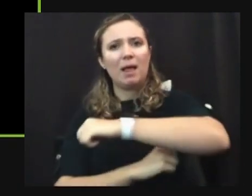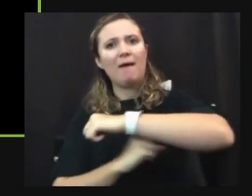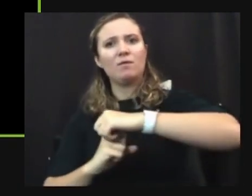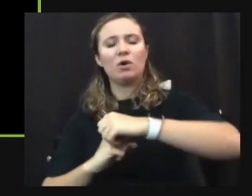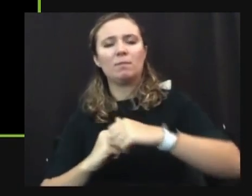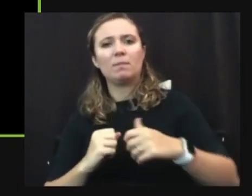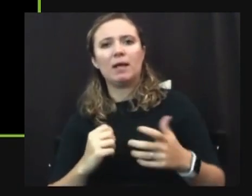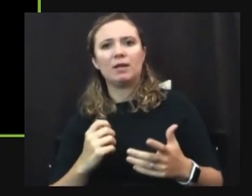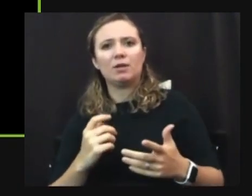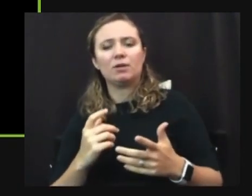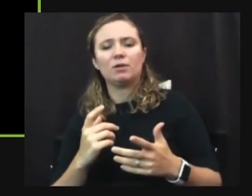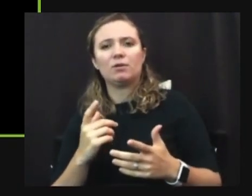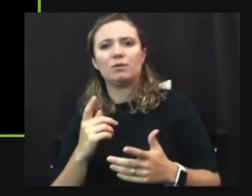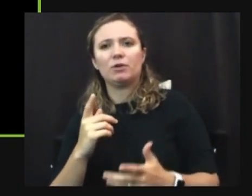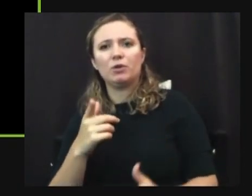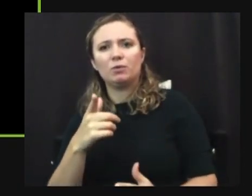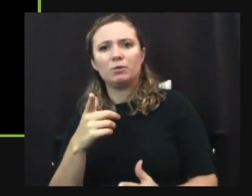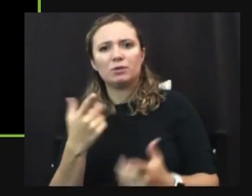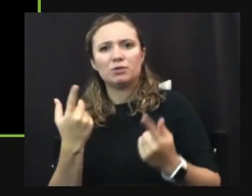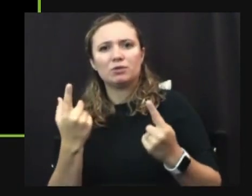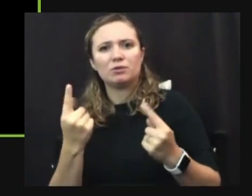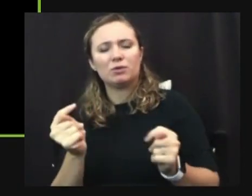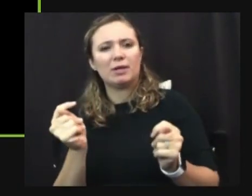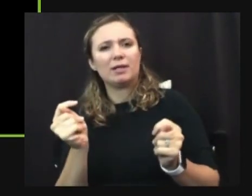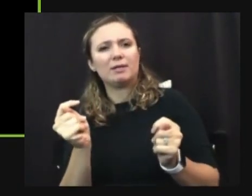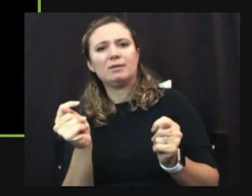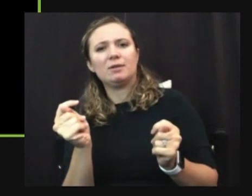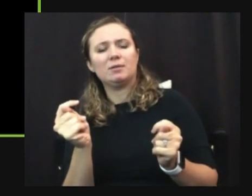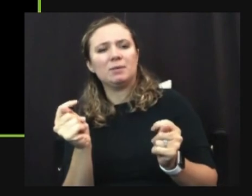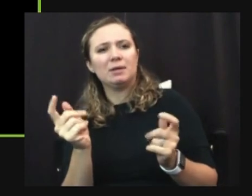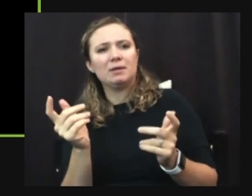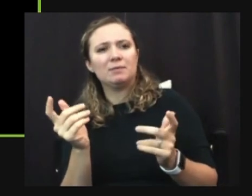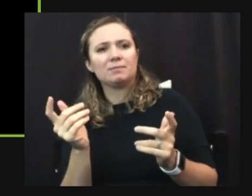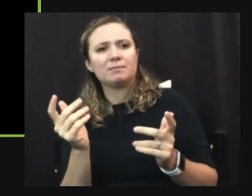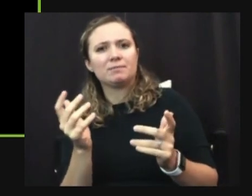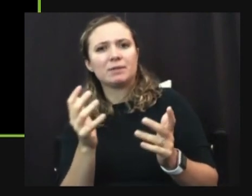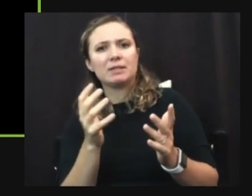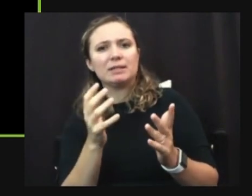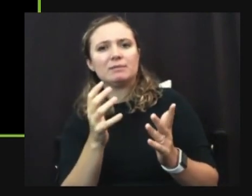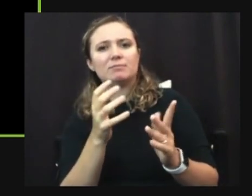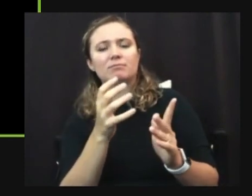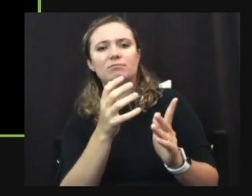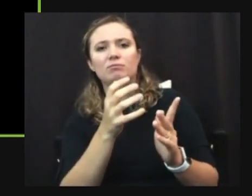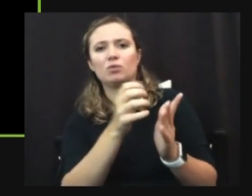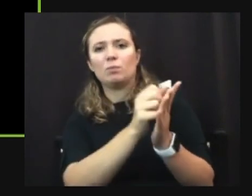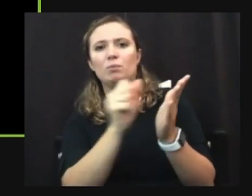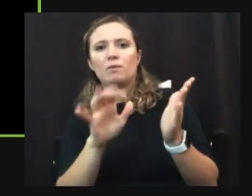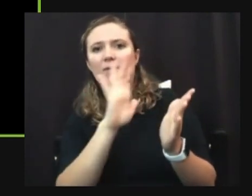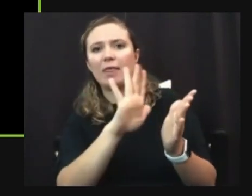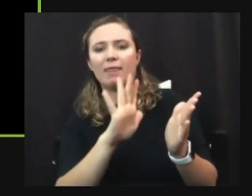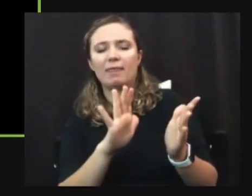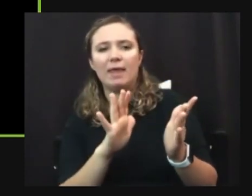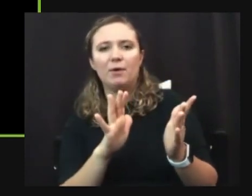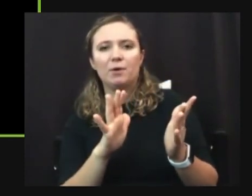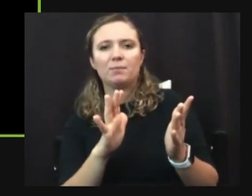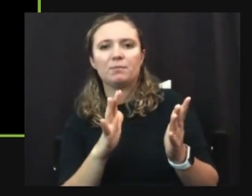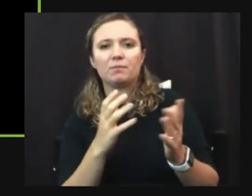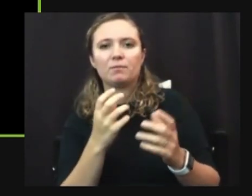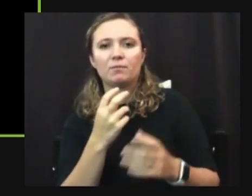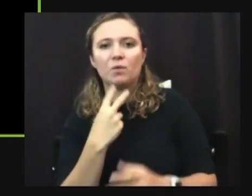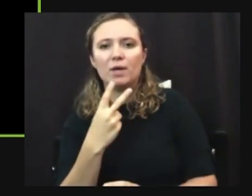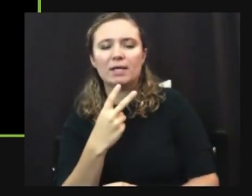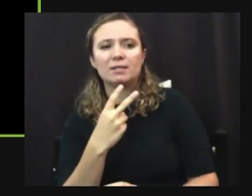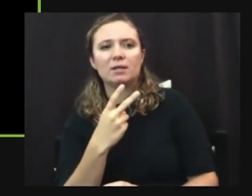presume my competence. You thought it was okay to come here and say, what do you think about facilitated